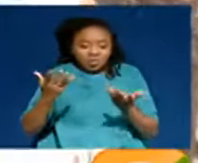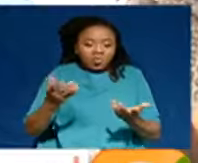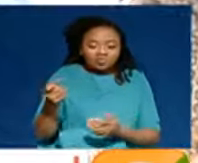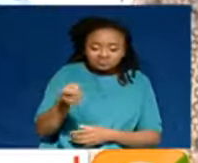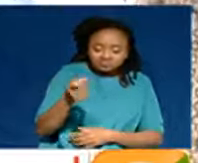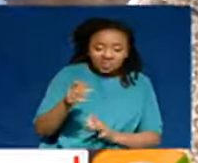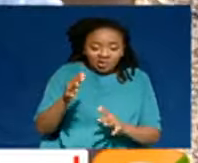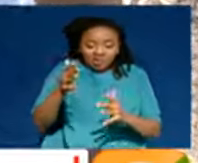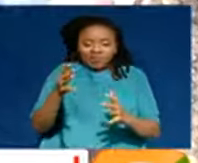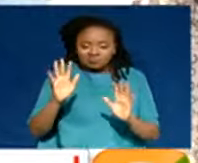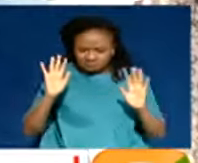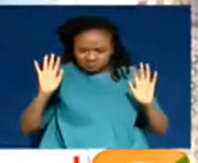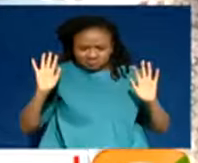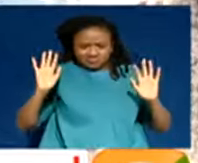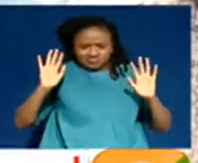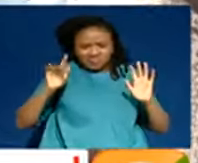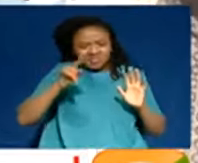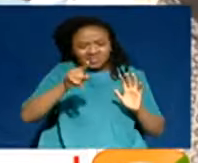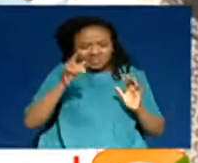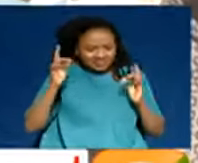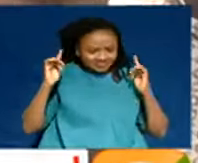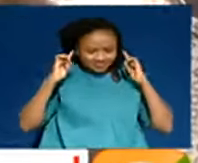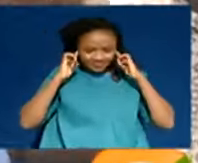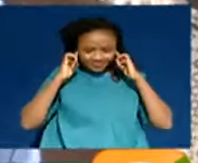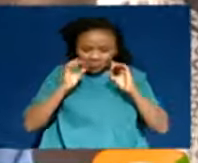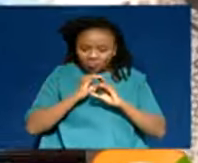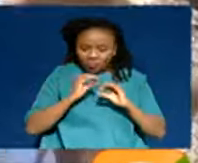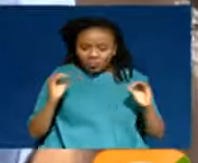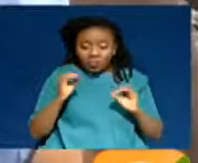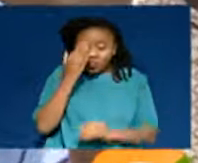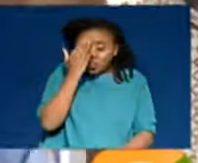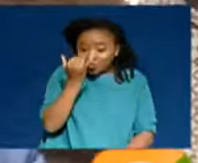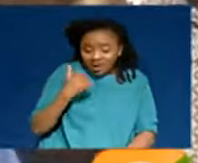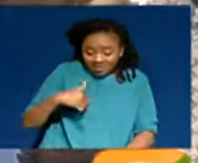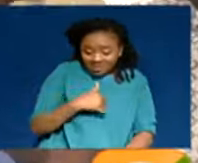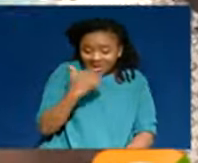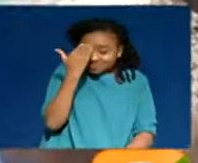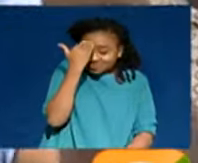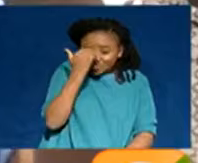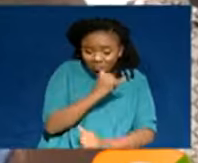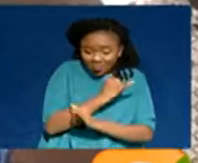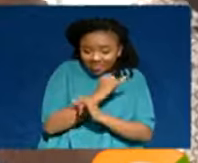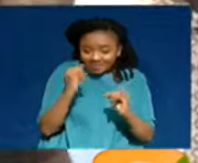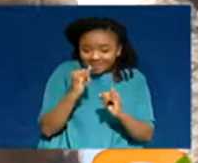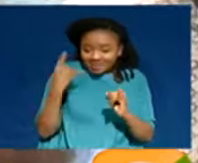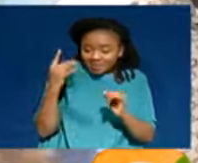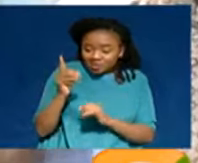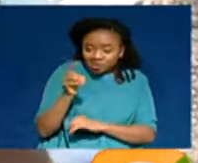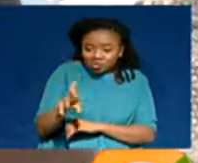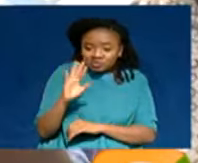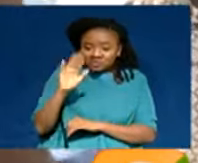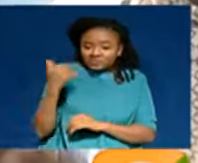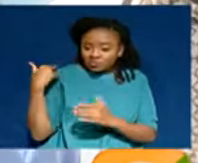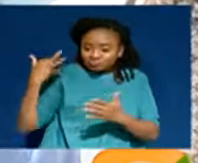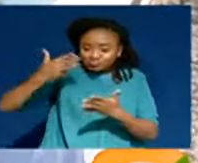we live within our means. Hiyo ni porojo na sisi hatuwezi kubali kwa sababu tunajua what doctors have been earning since 2011,